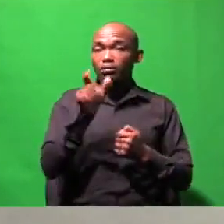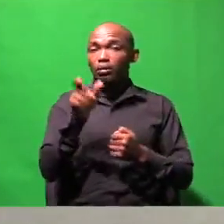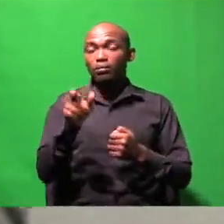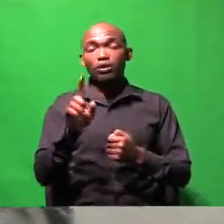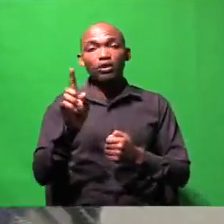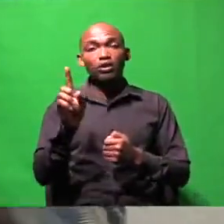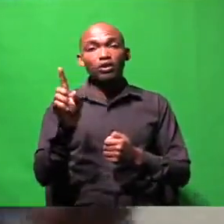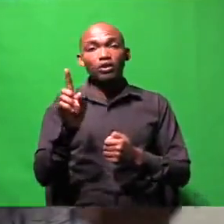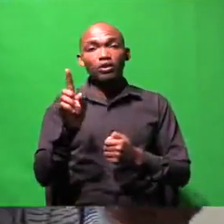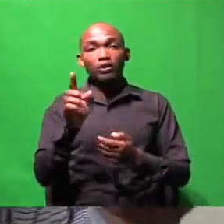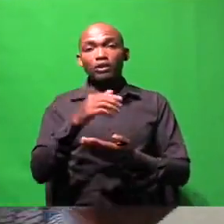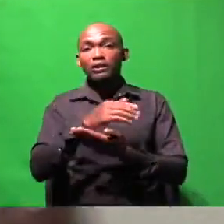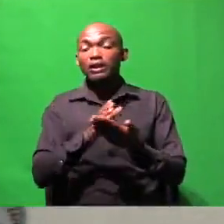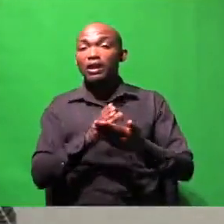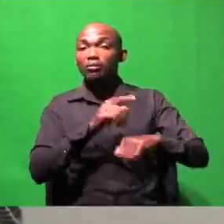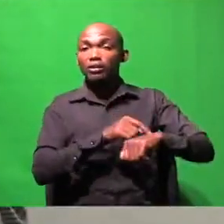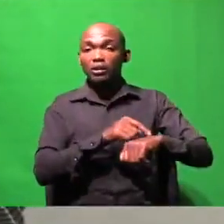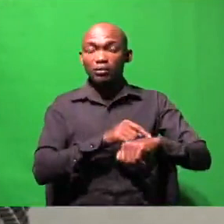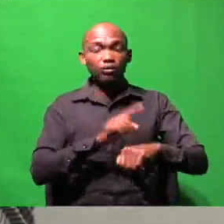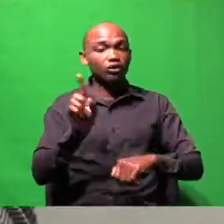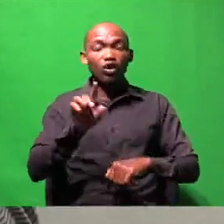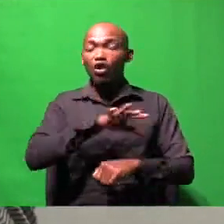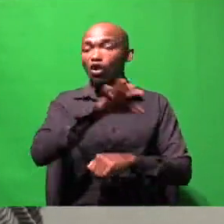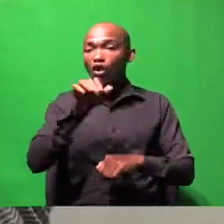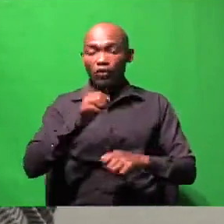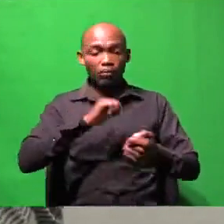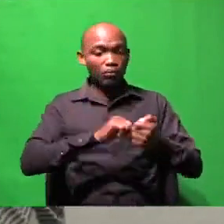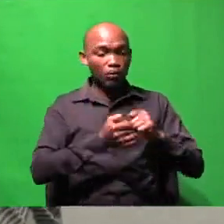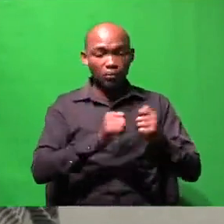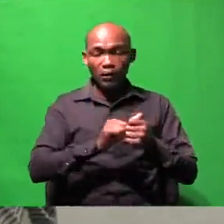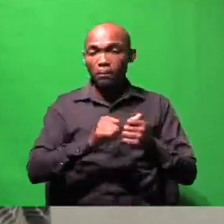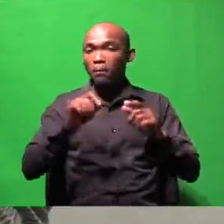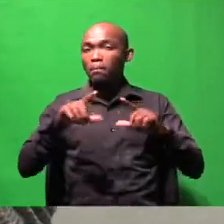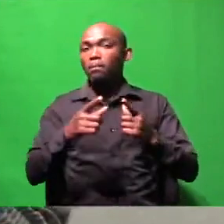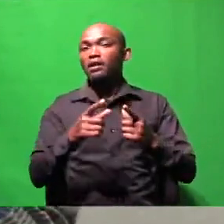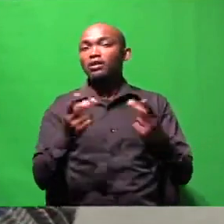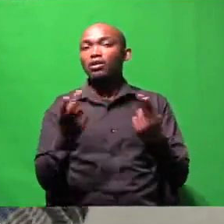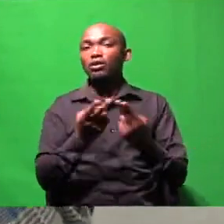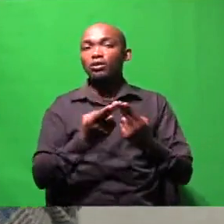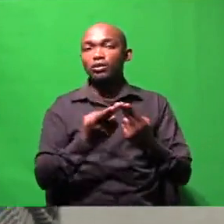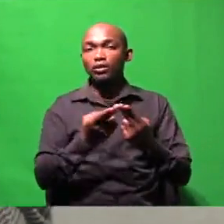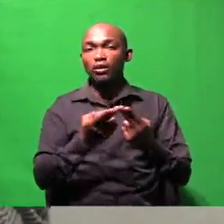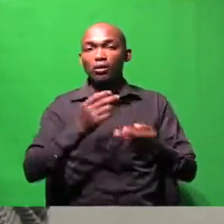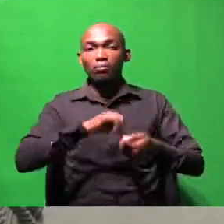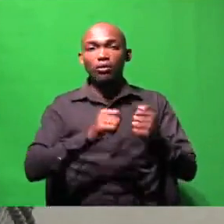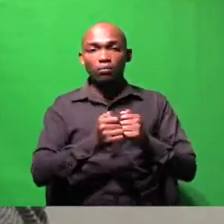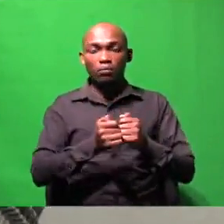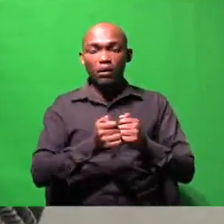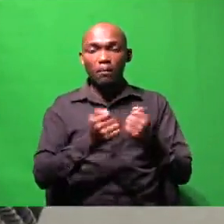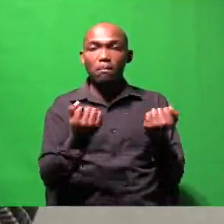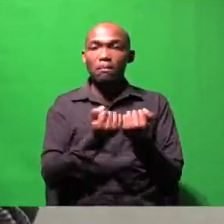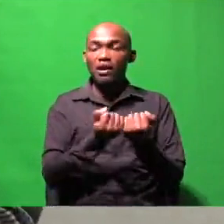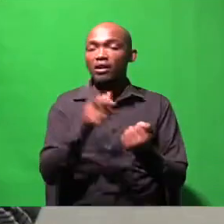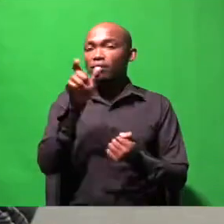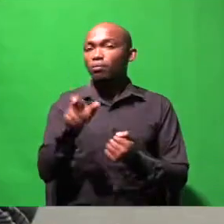sometimes not call them problems, because sometimes problems make people fail. We just call them